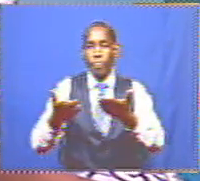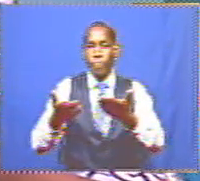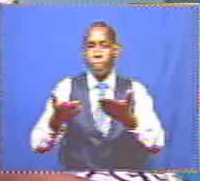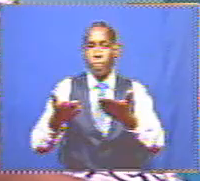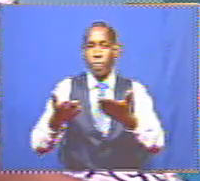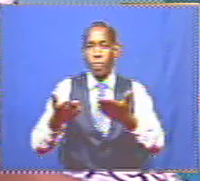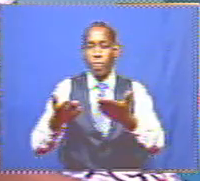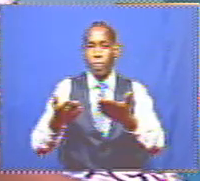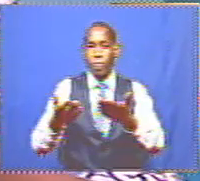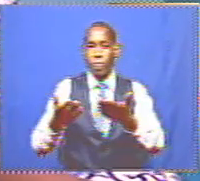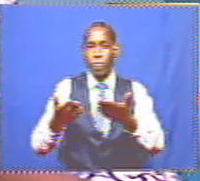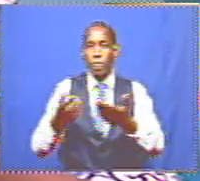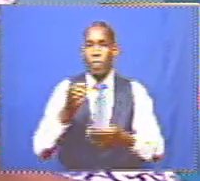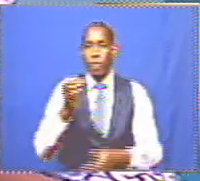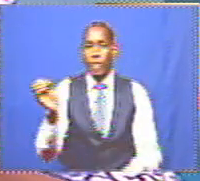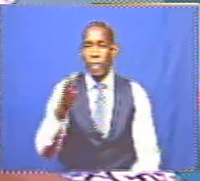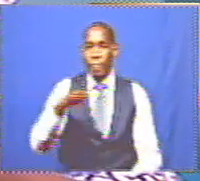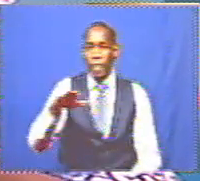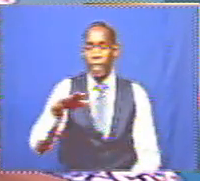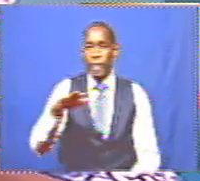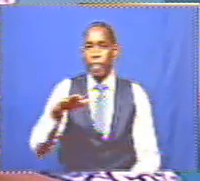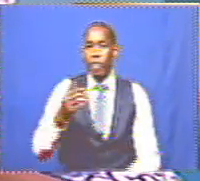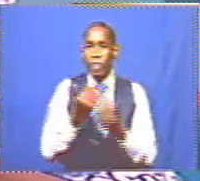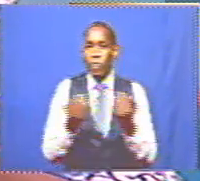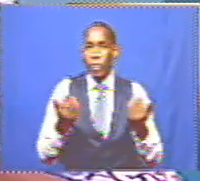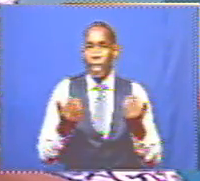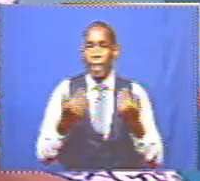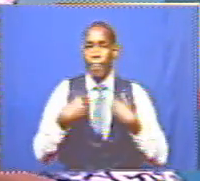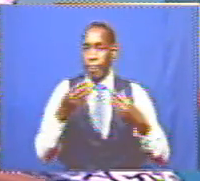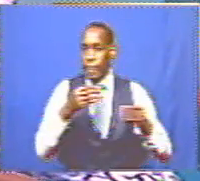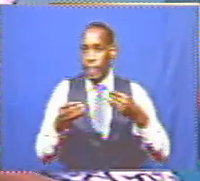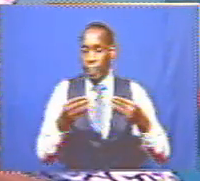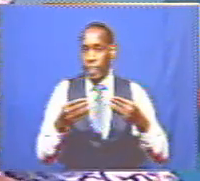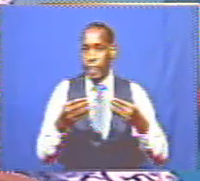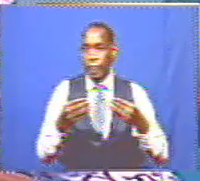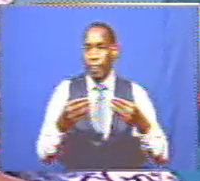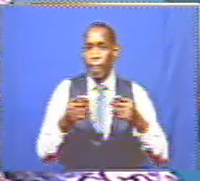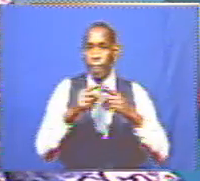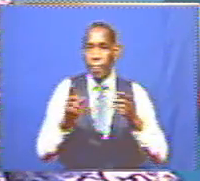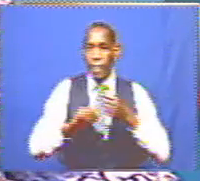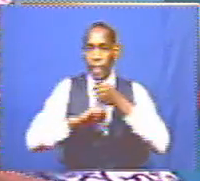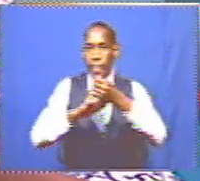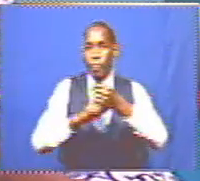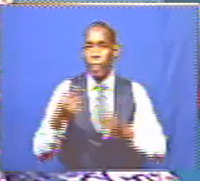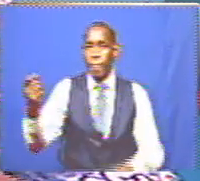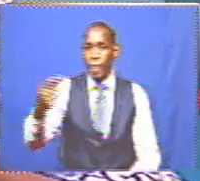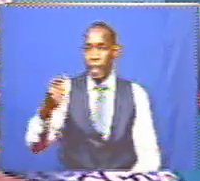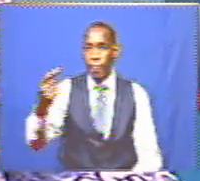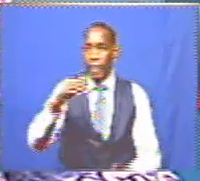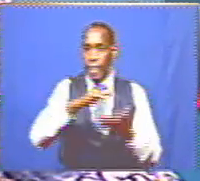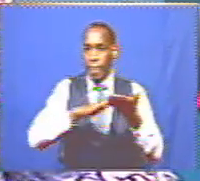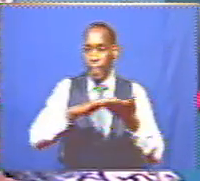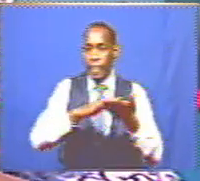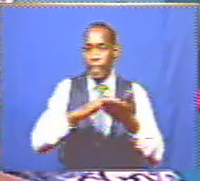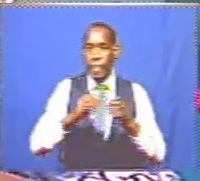Mm. The children have spina bifida, so they're not able to sit up, but I support them on a monthly basis, but I'm